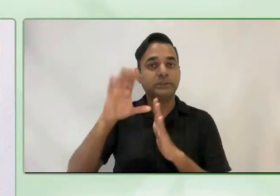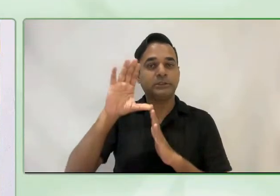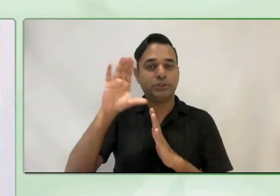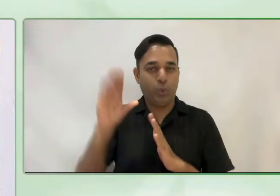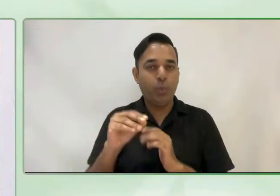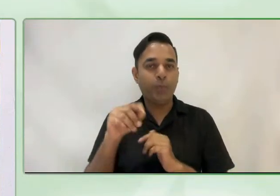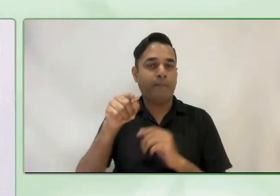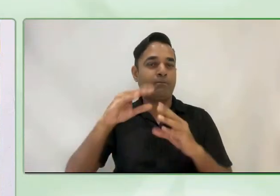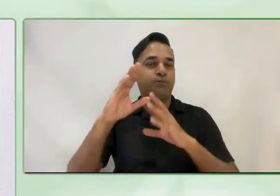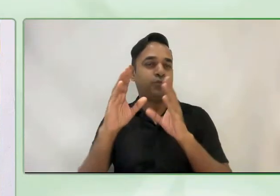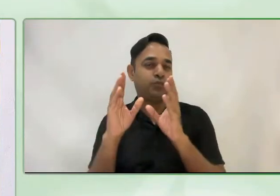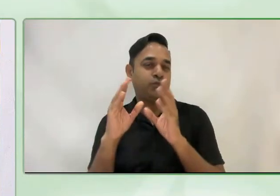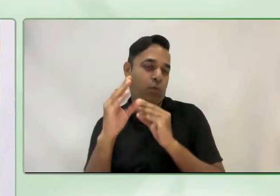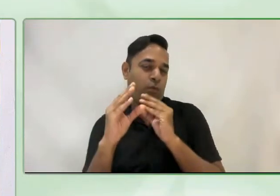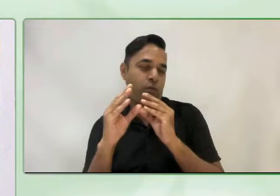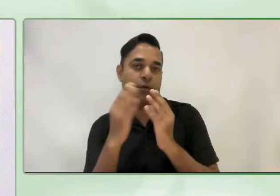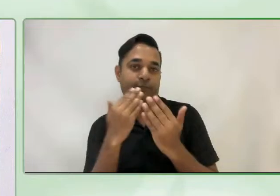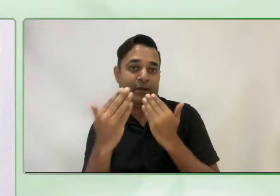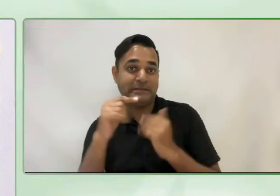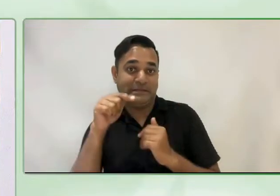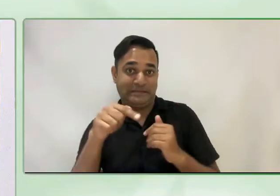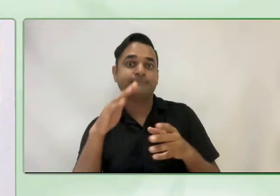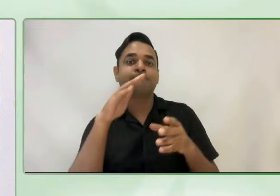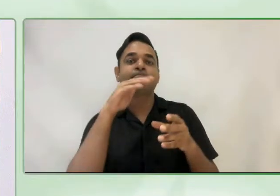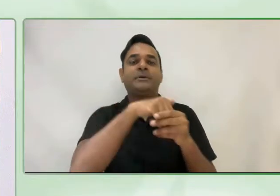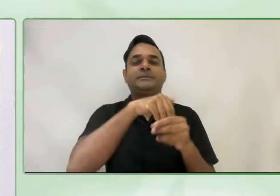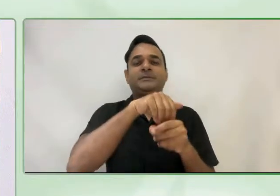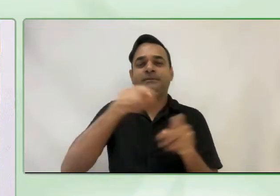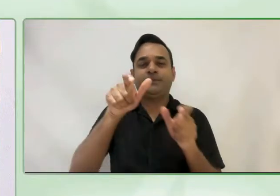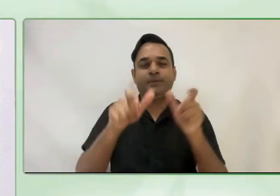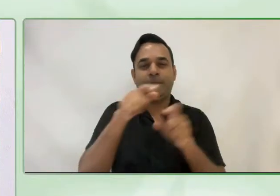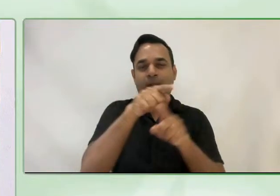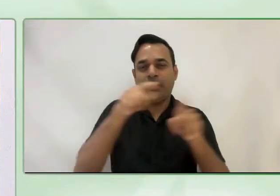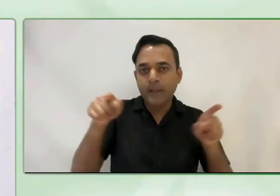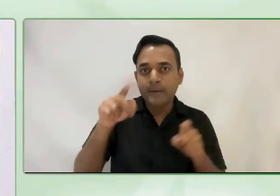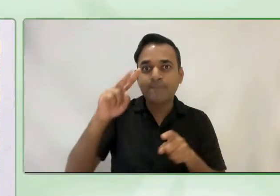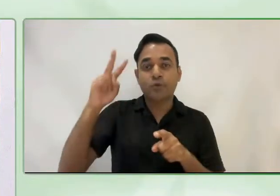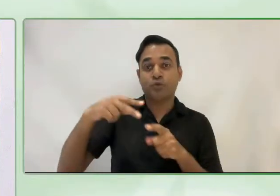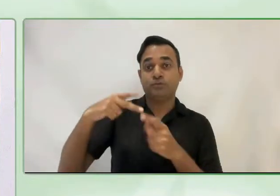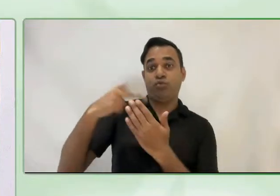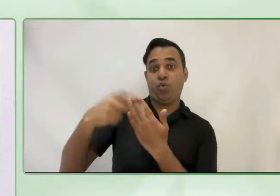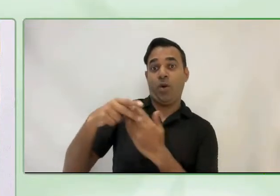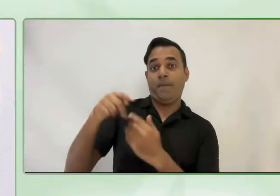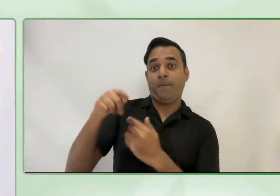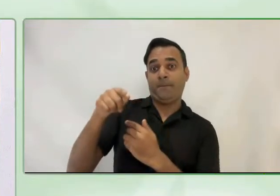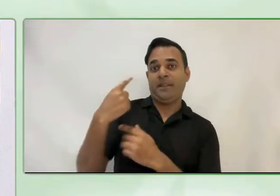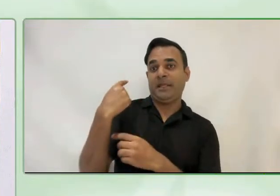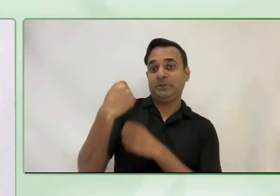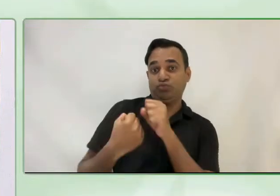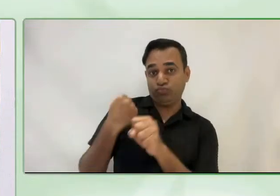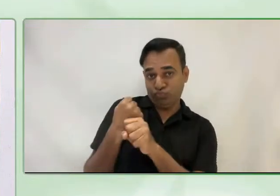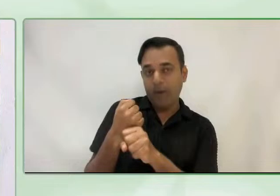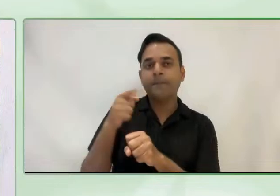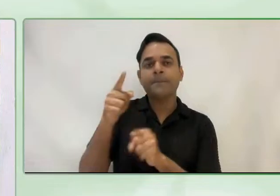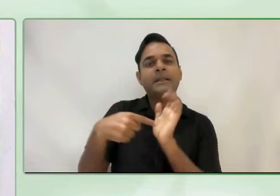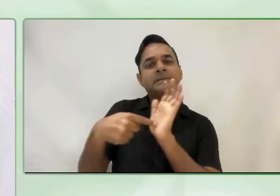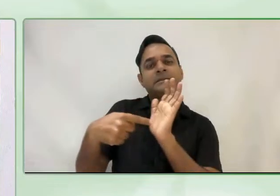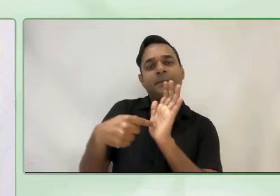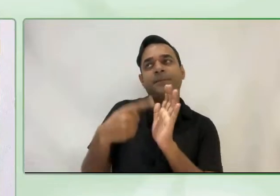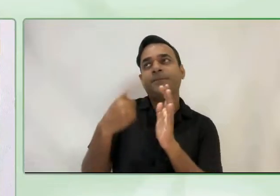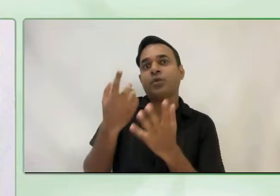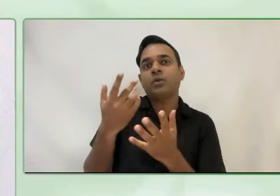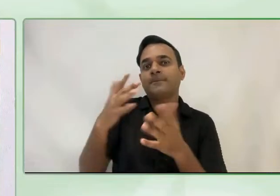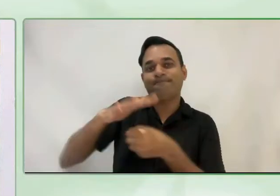LoHo Learning. We learned about the conference and they came into contact with the